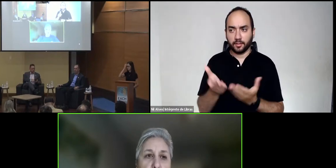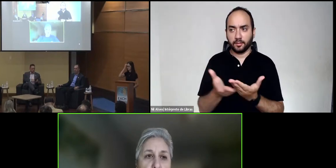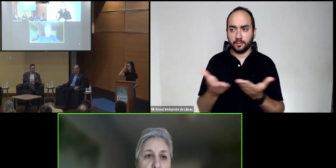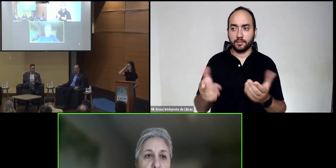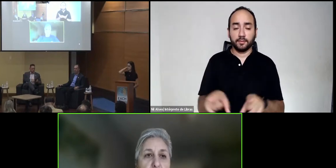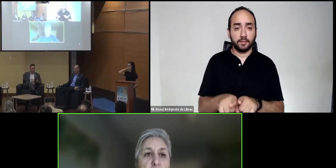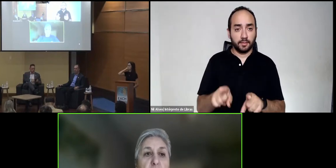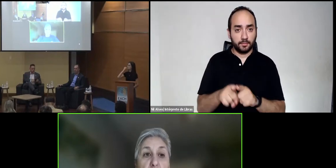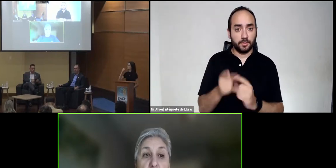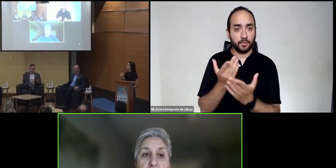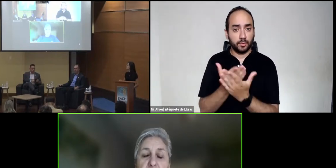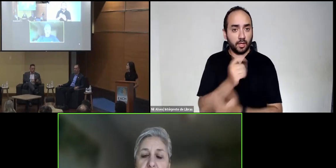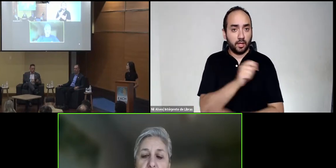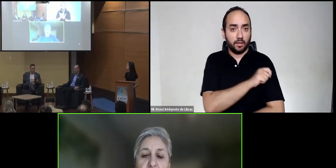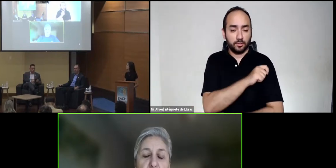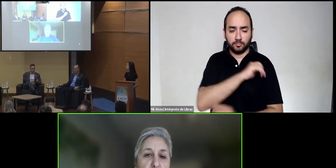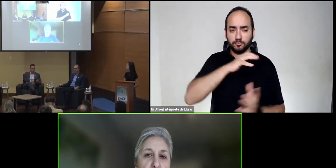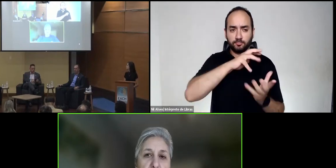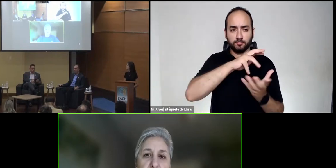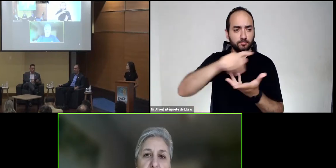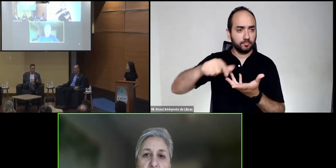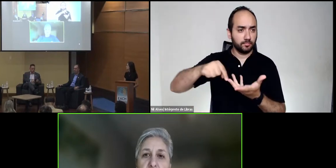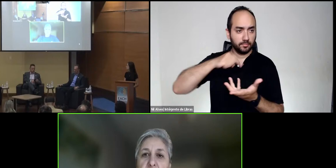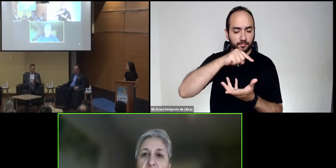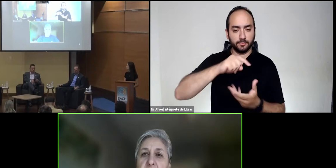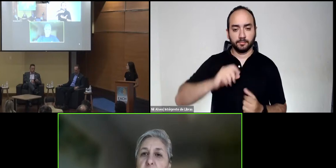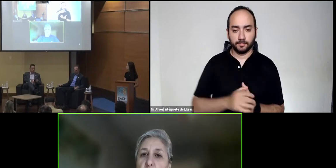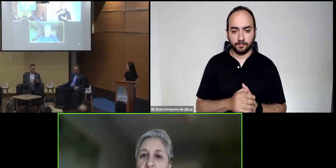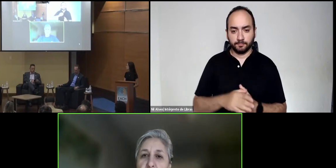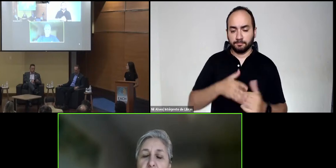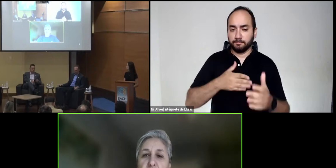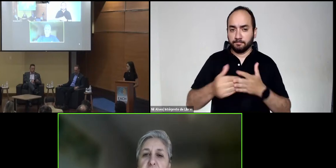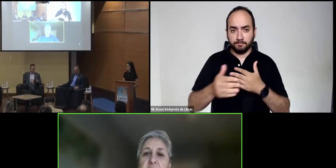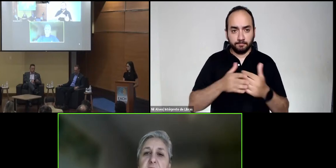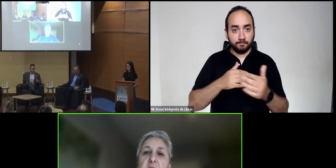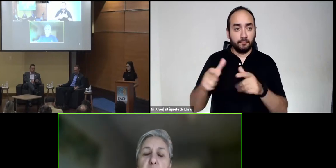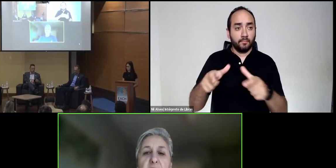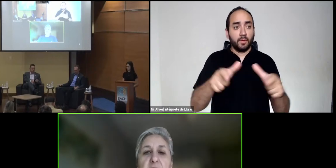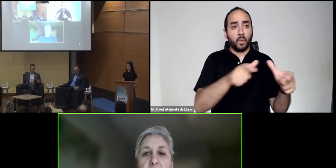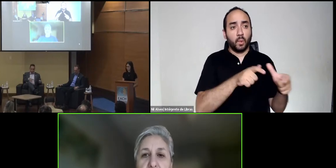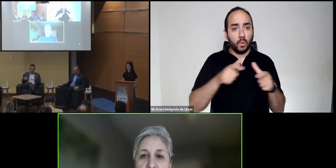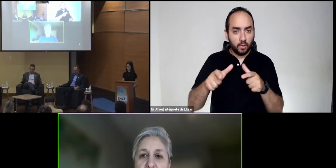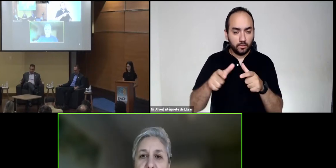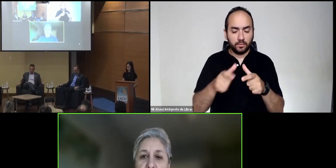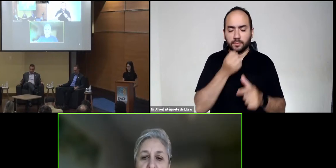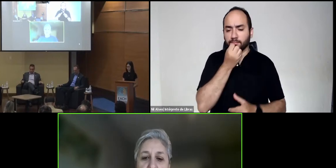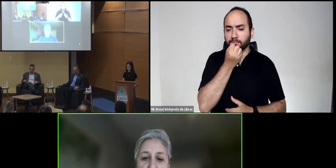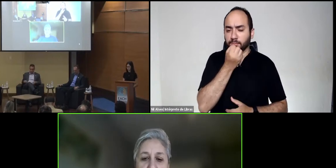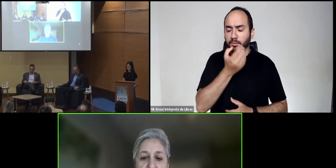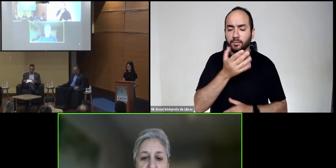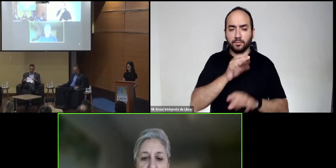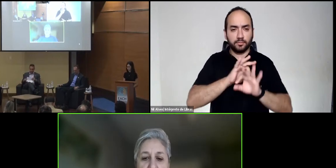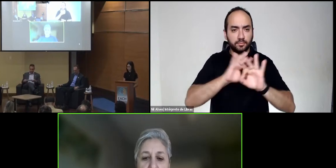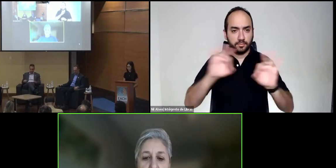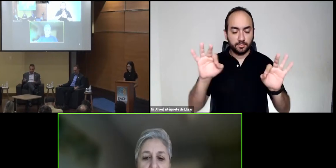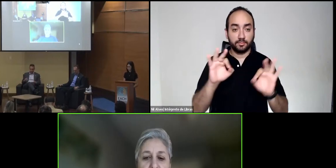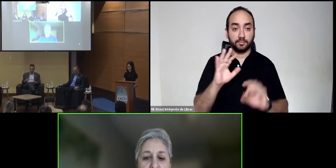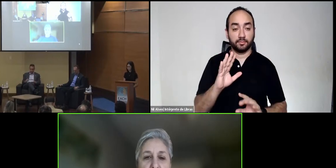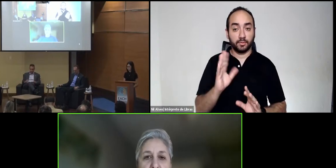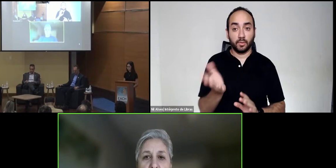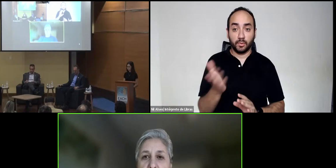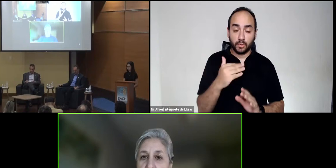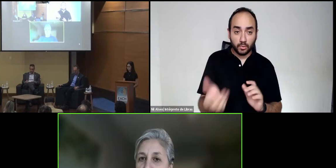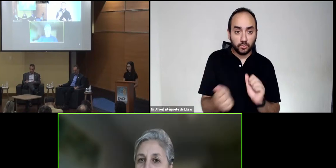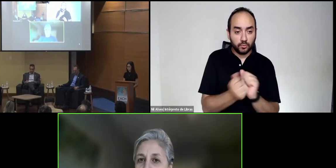all over the world, regardless of your location. It's wonderful to celebrate collectively this day.